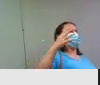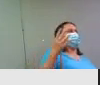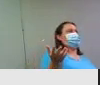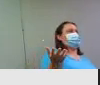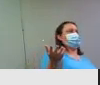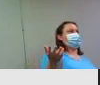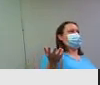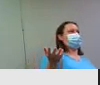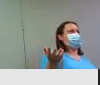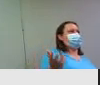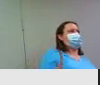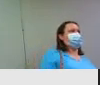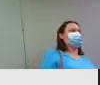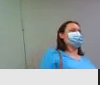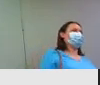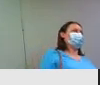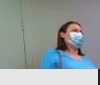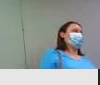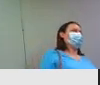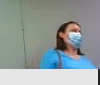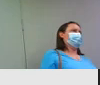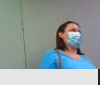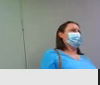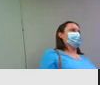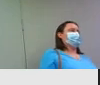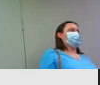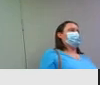up because they're the only person. No, we